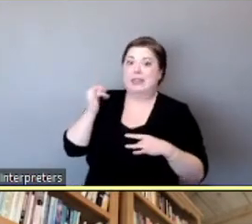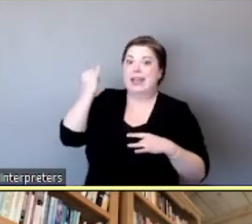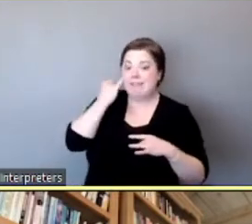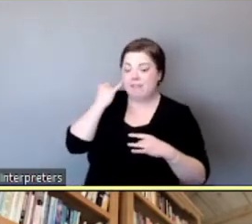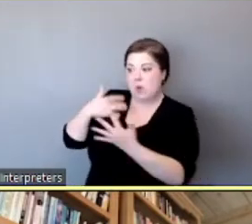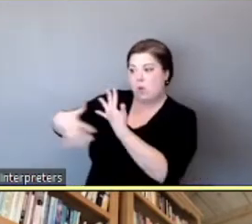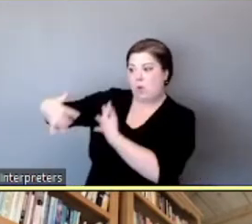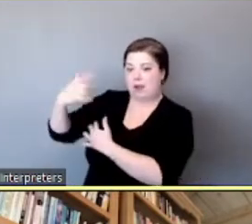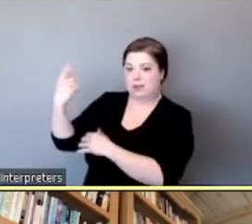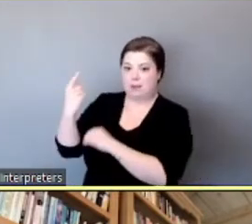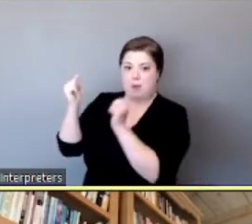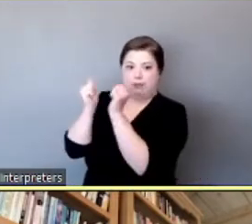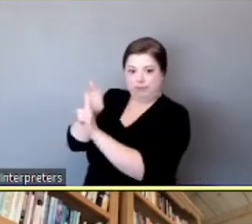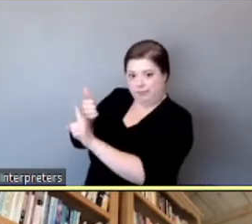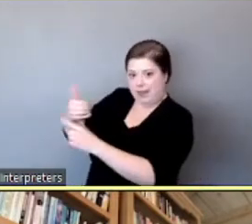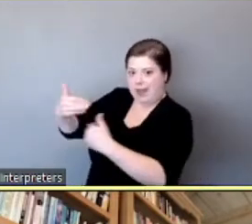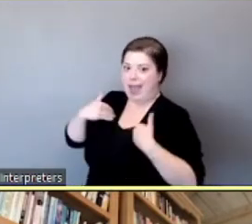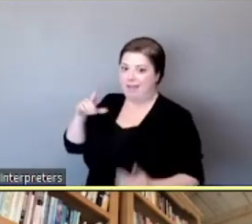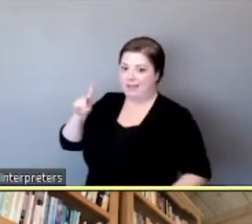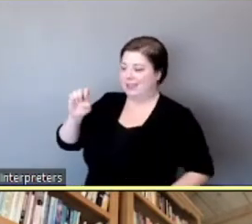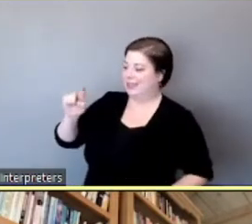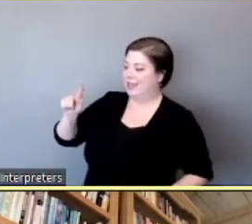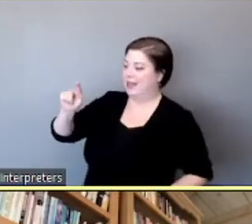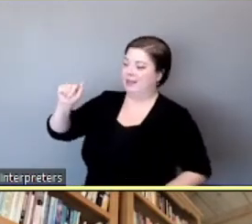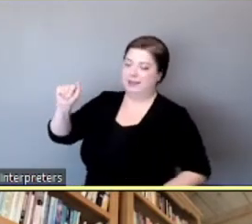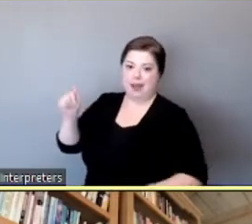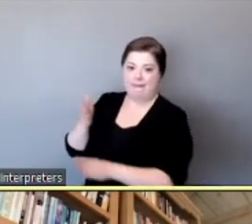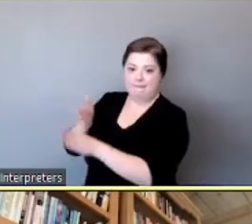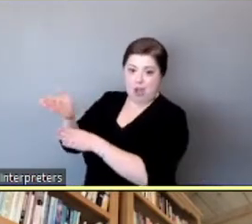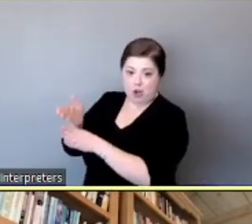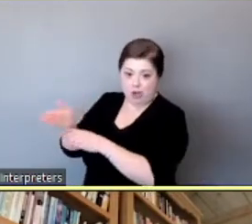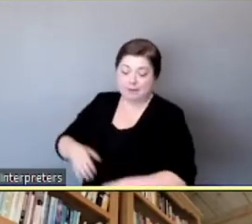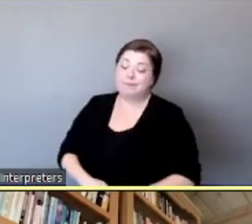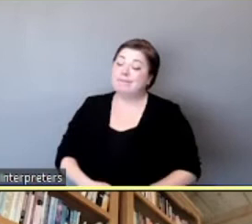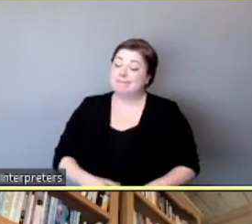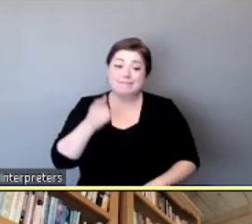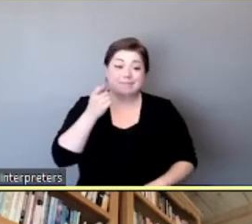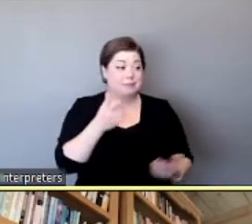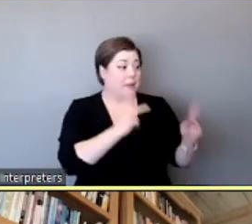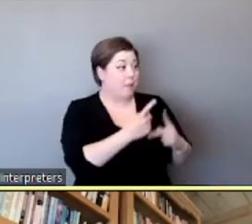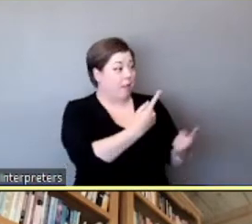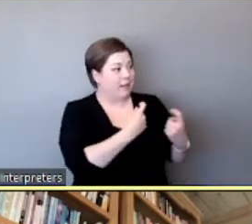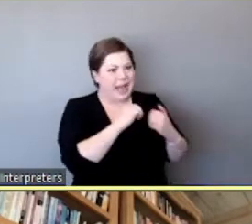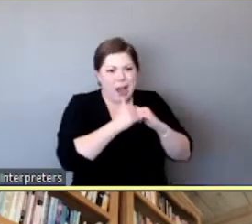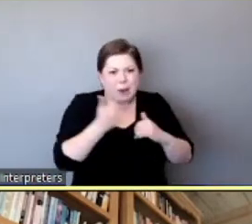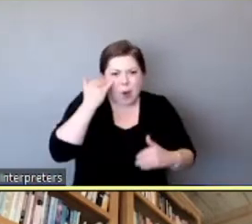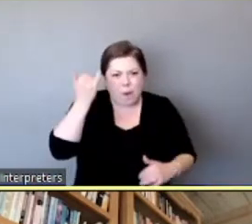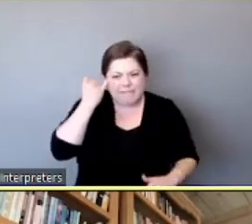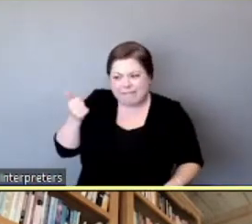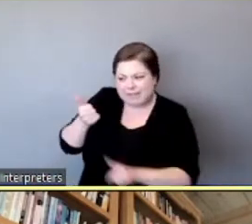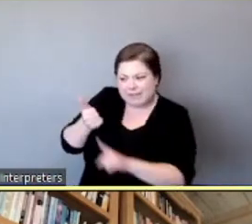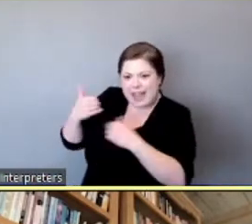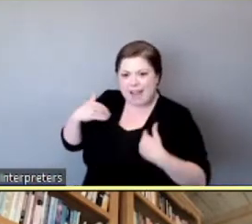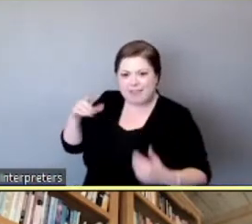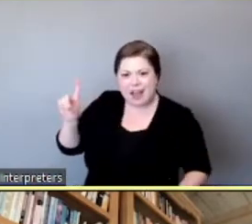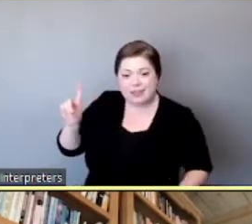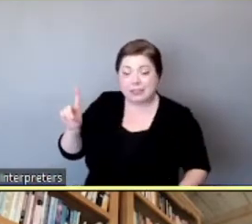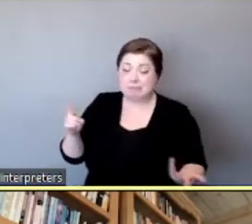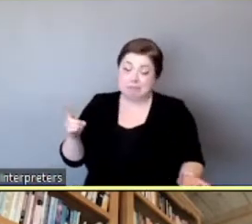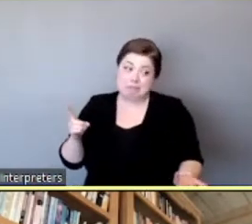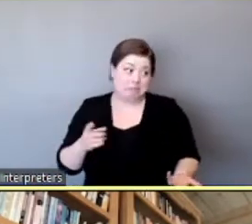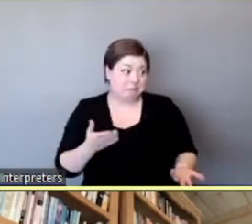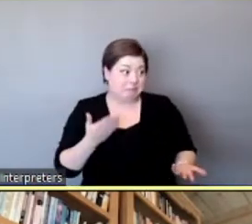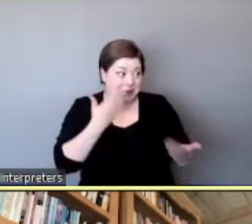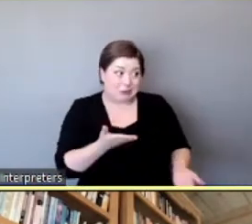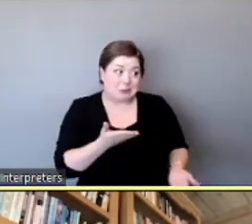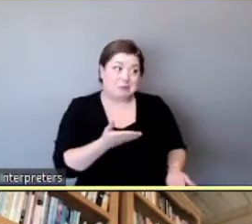And people say, well, how do I know if they have the Delta variant? It's like, well, probably 80%, 75, 80% of folks